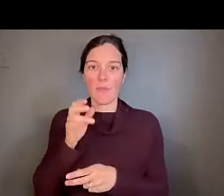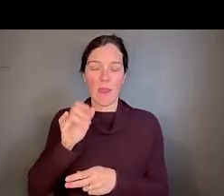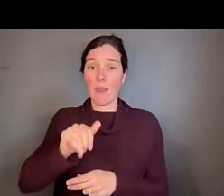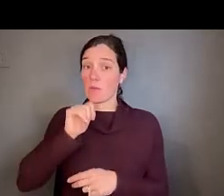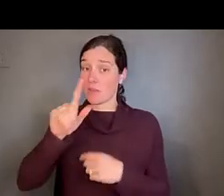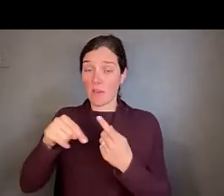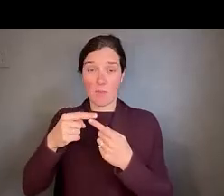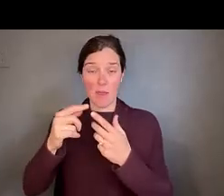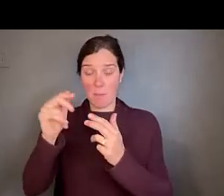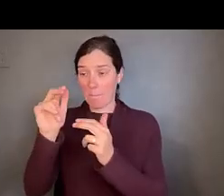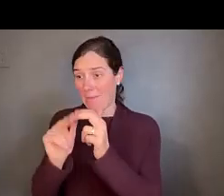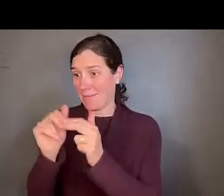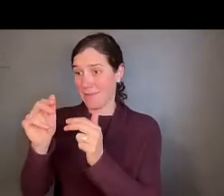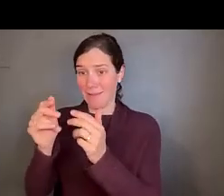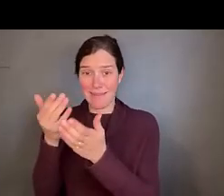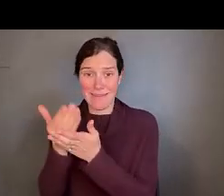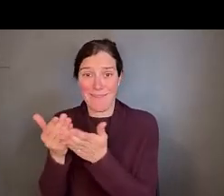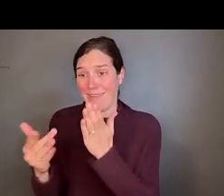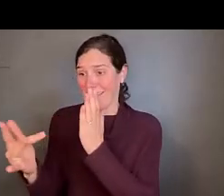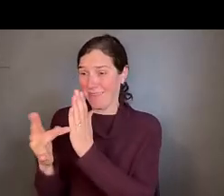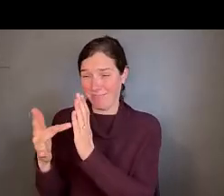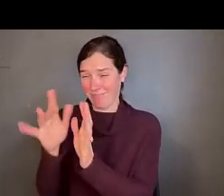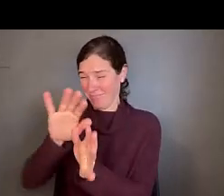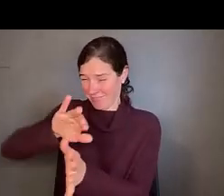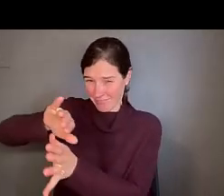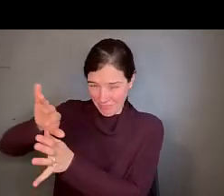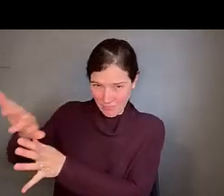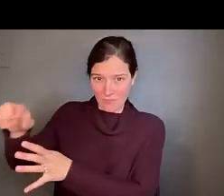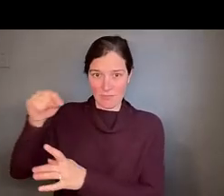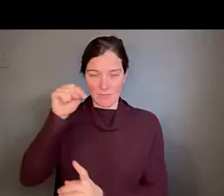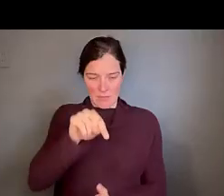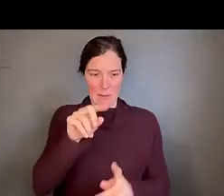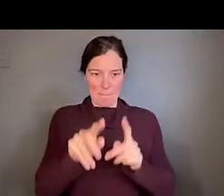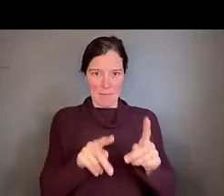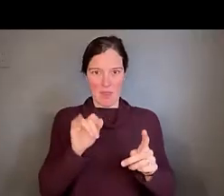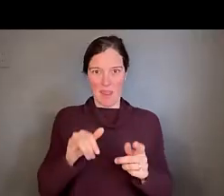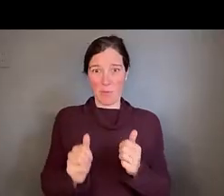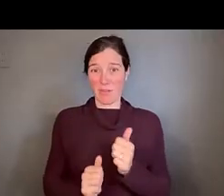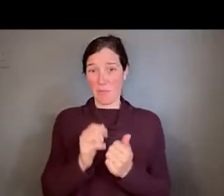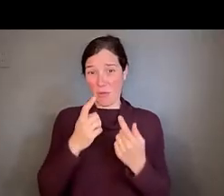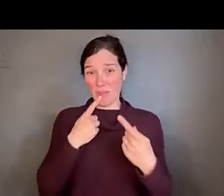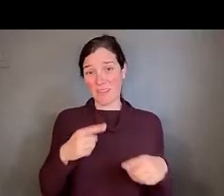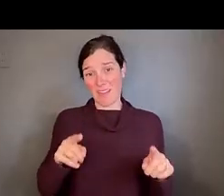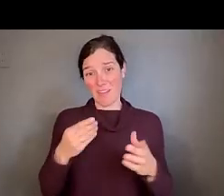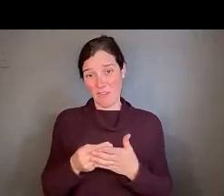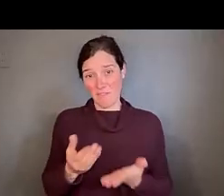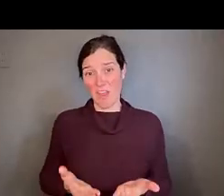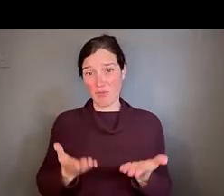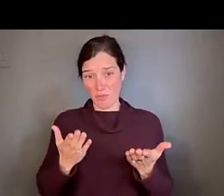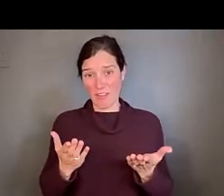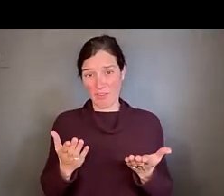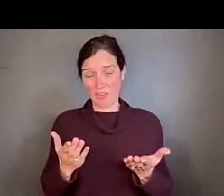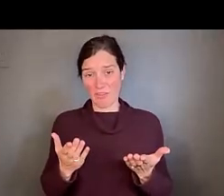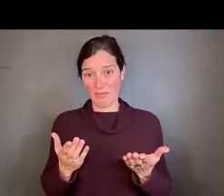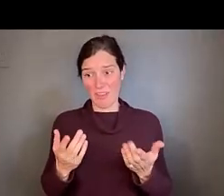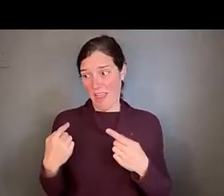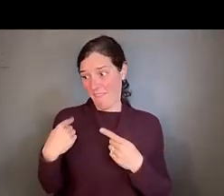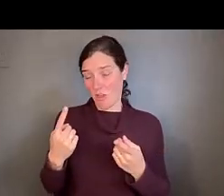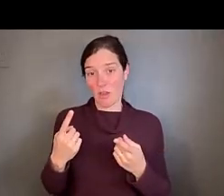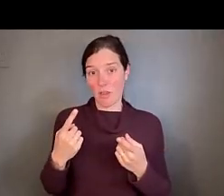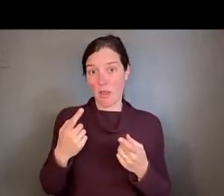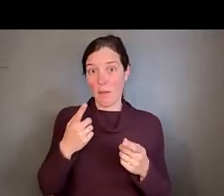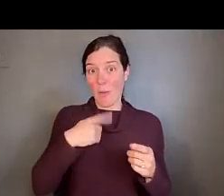about buildings. It wasn't about devices. It was all around that. And it was our most successful fundraiser going forward. We can't use